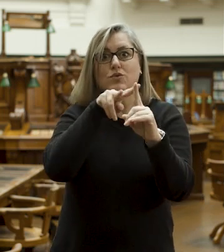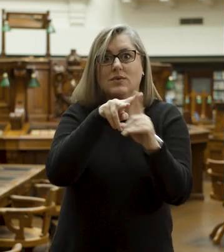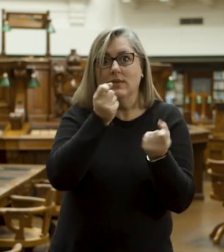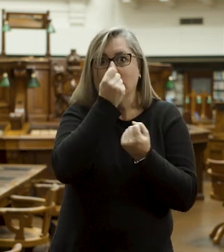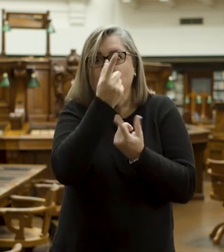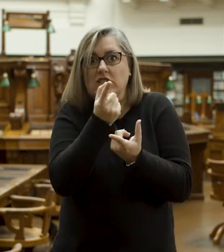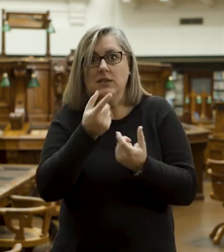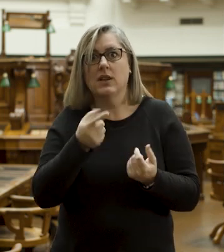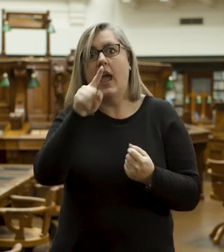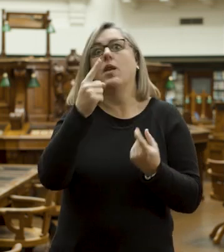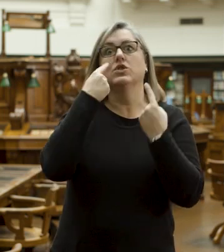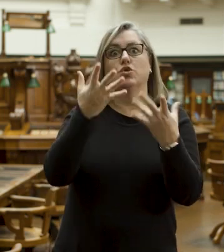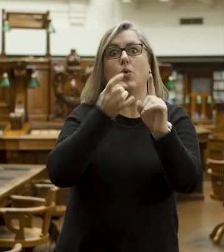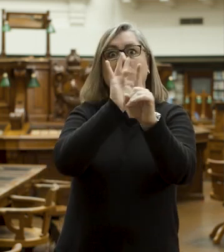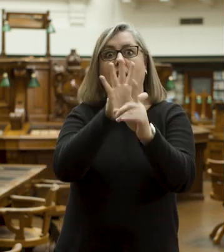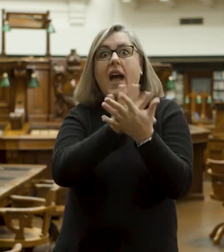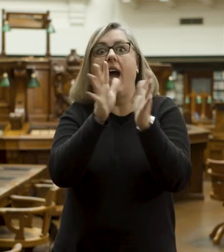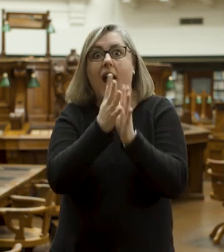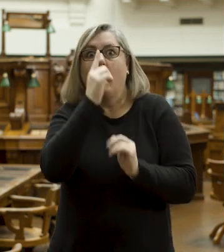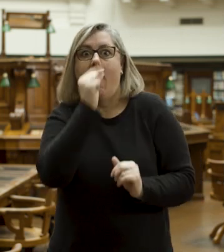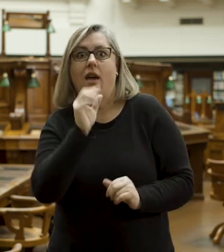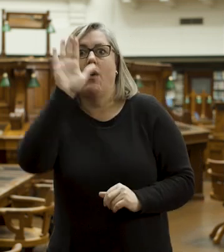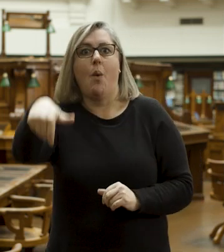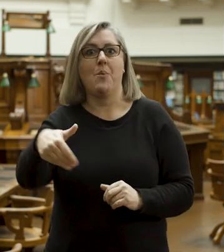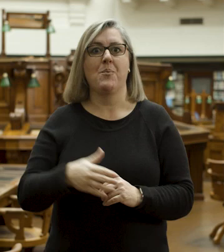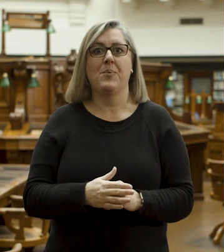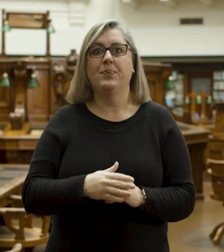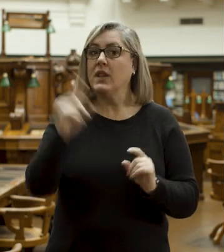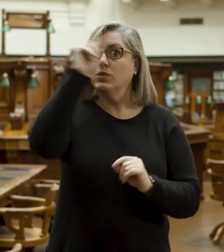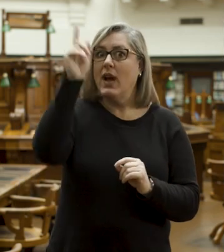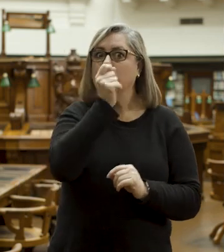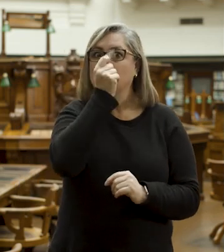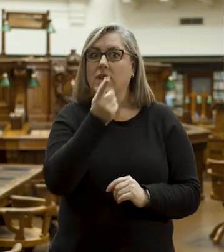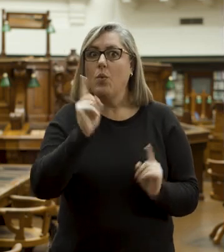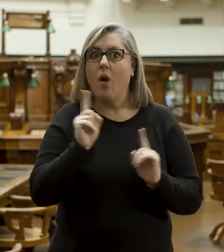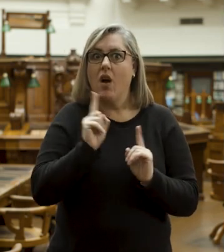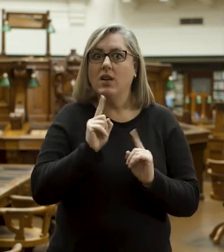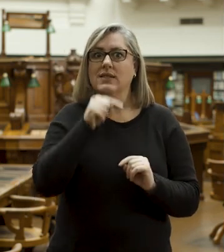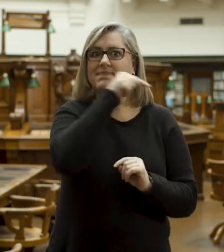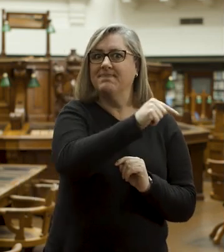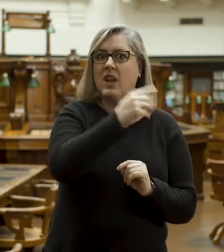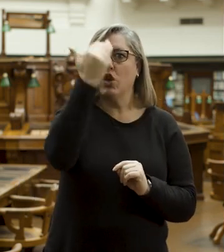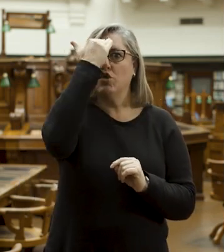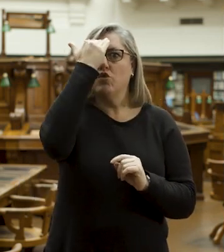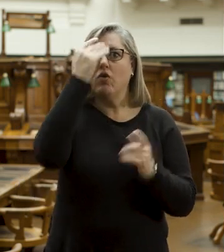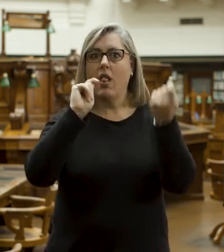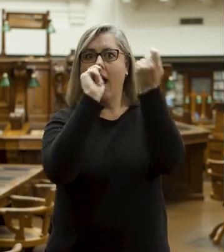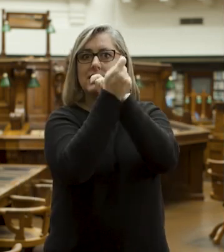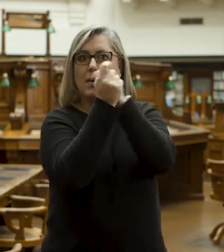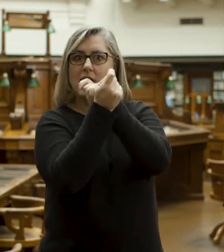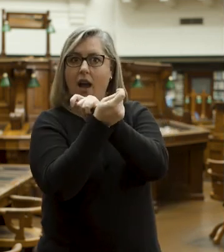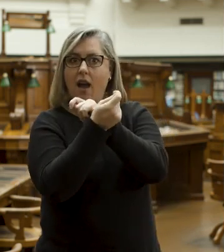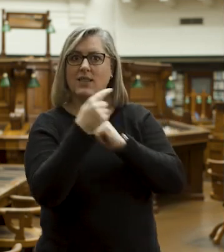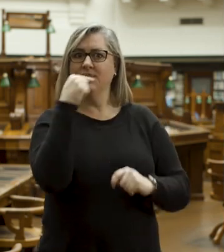you how you can do it yourself at home. Today's trick, the neural adapter.